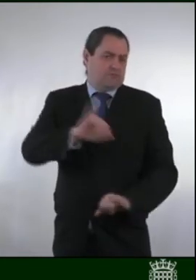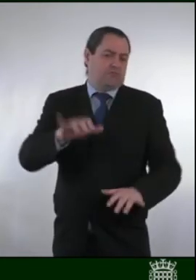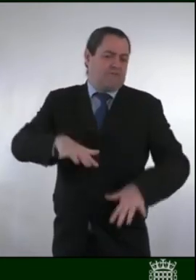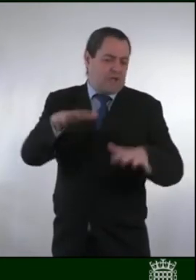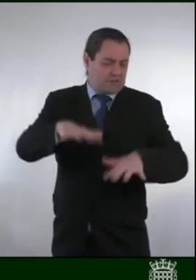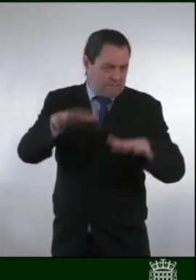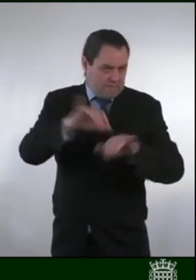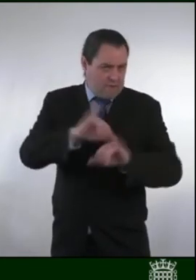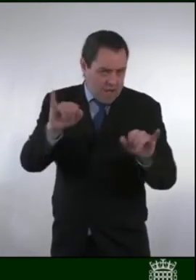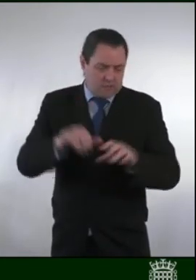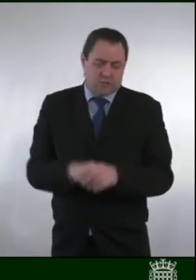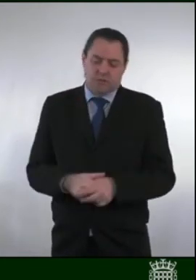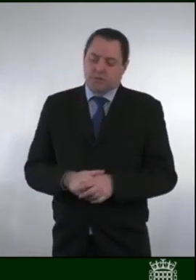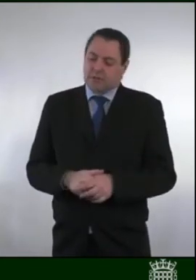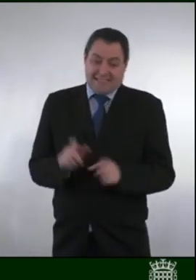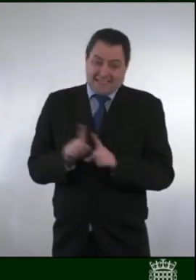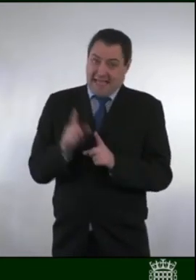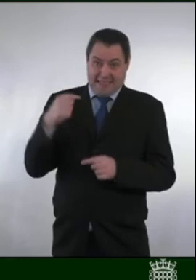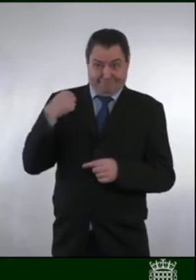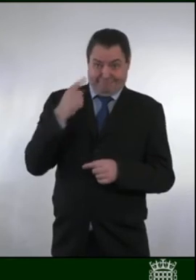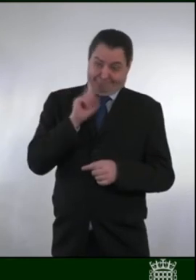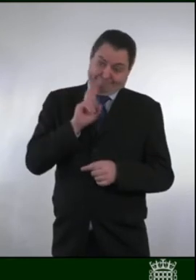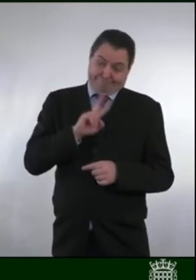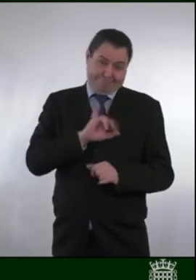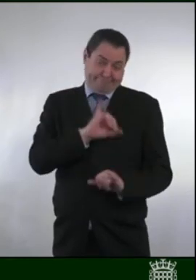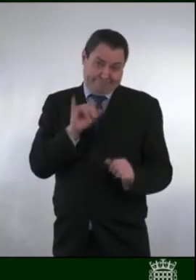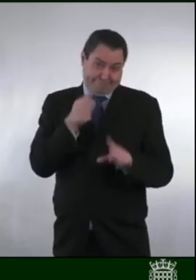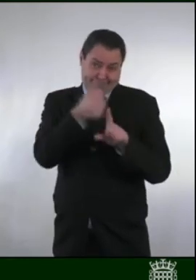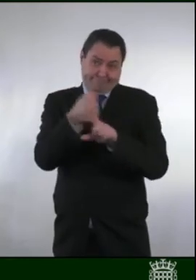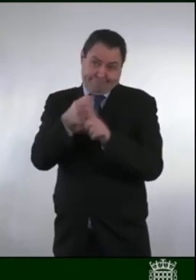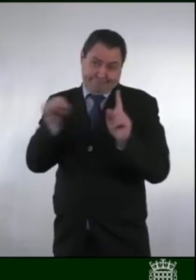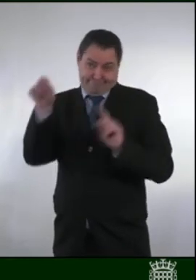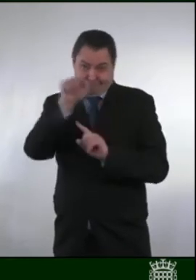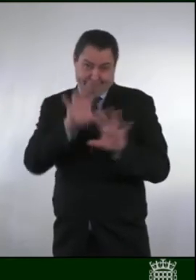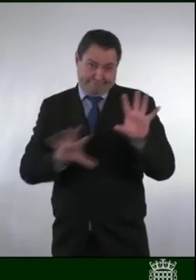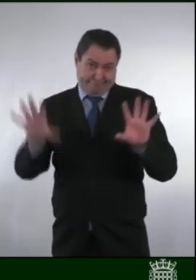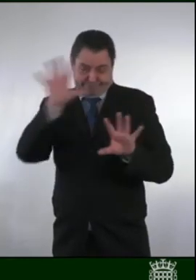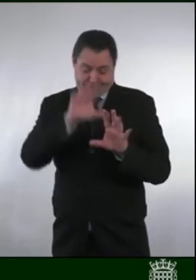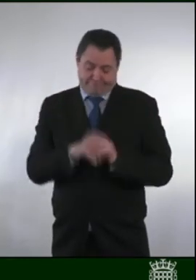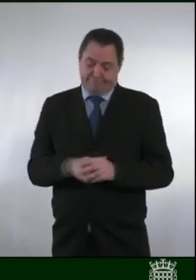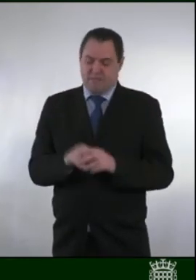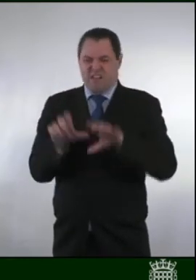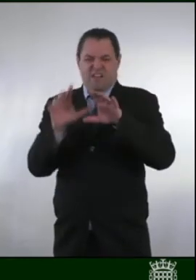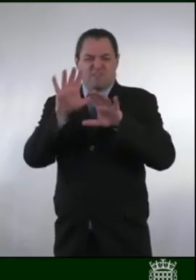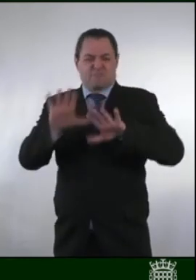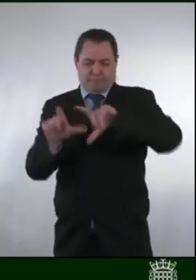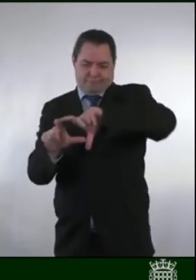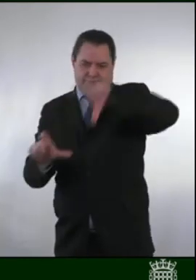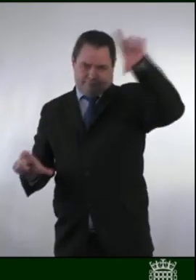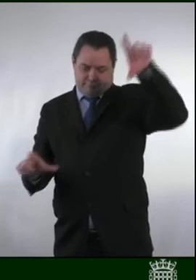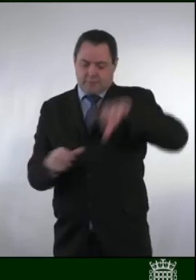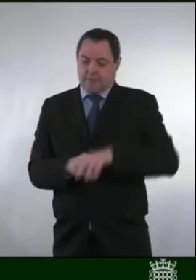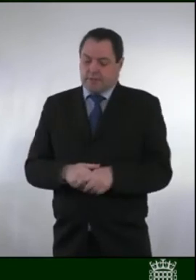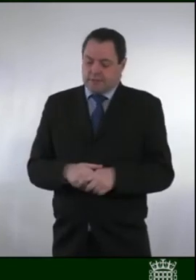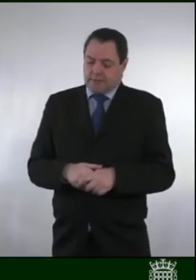everybody who's been affected by flooding in the latest bout. And what I can say to my honourable friend is that